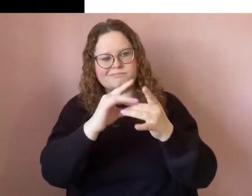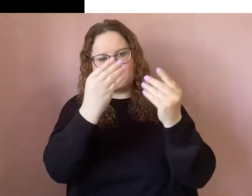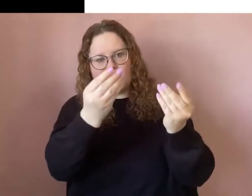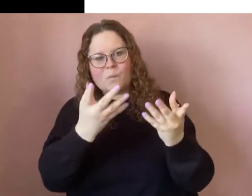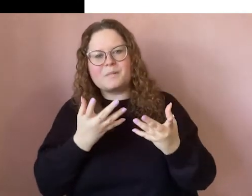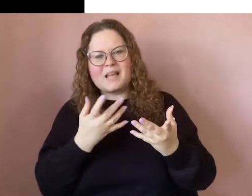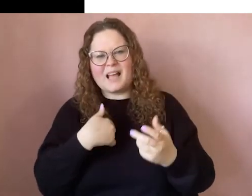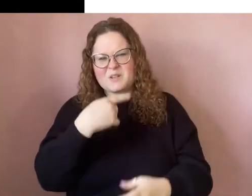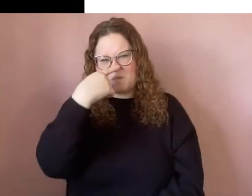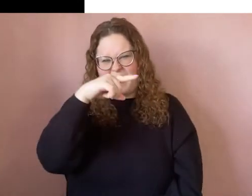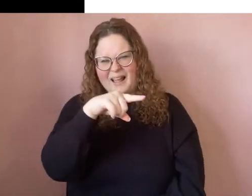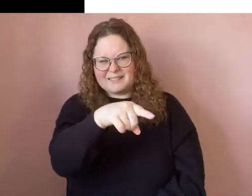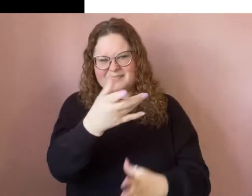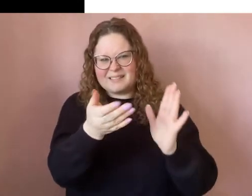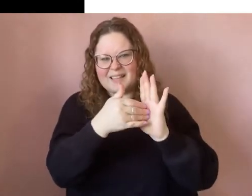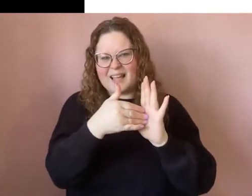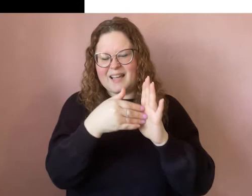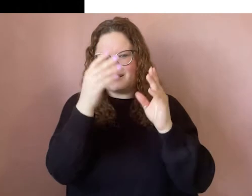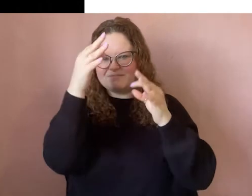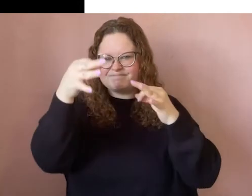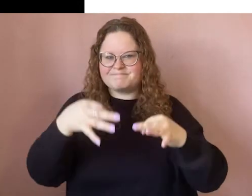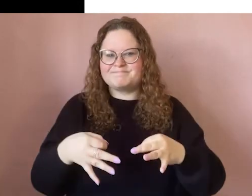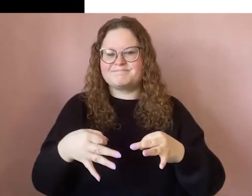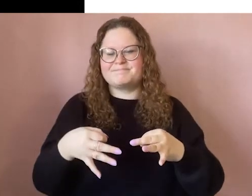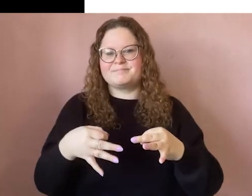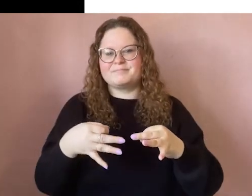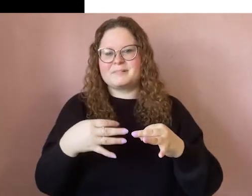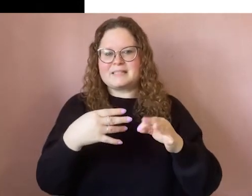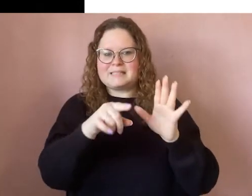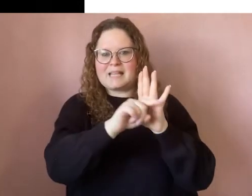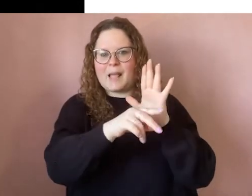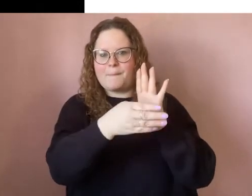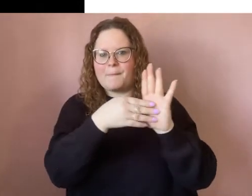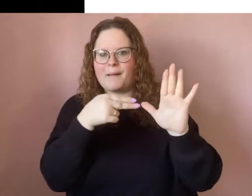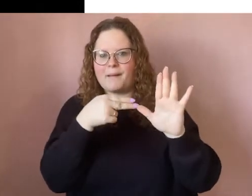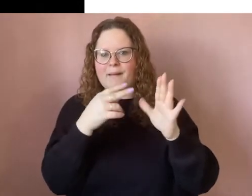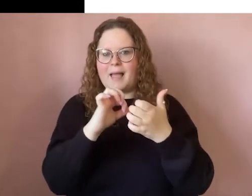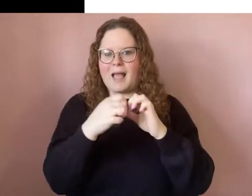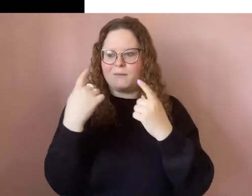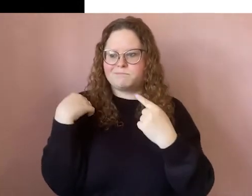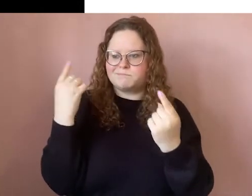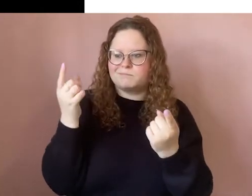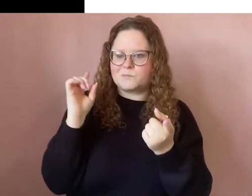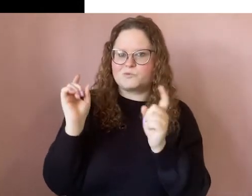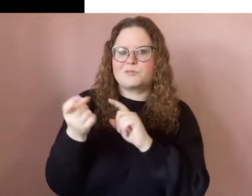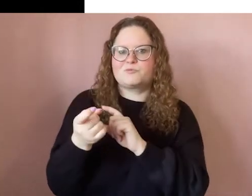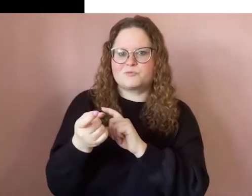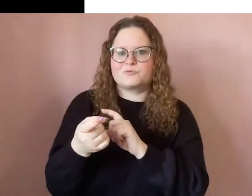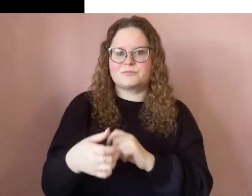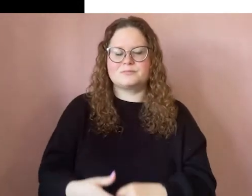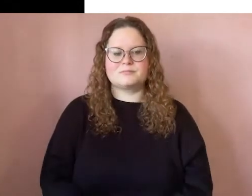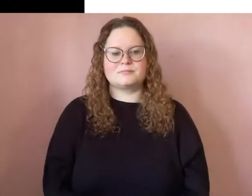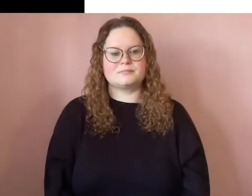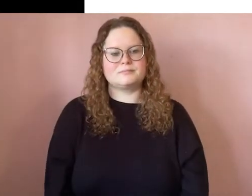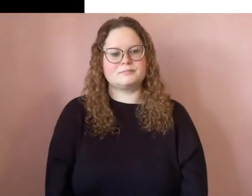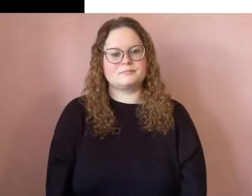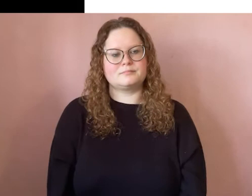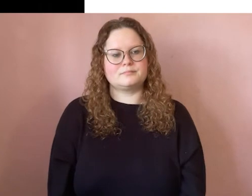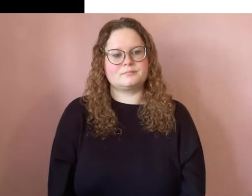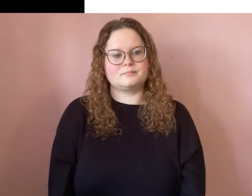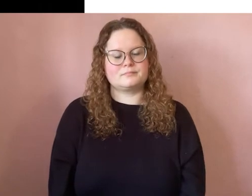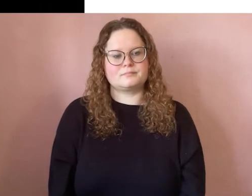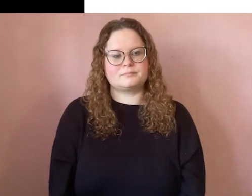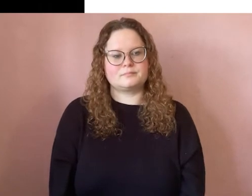really the last taboo in the workplace in terms of discussion of it and being comfortable discussing it. That's something I see in my education